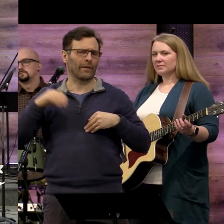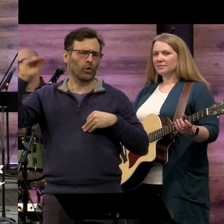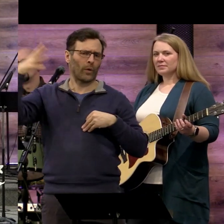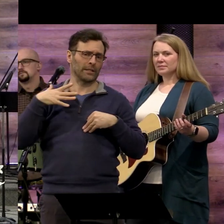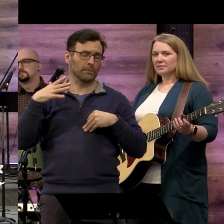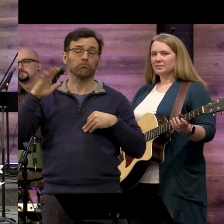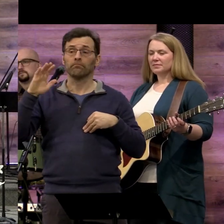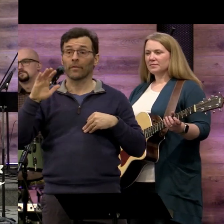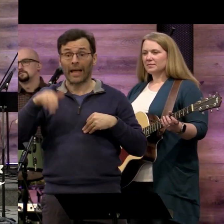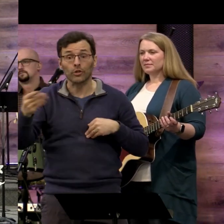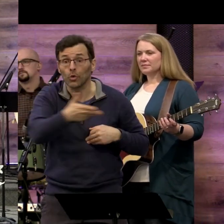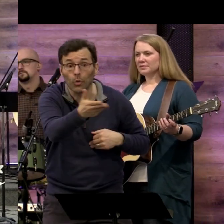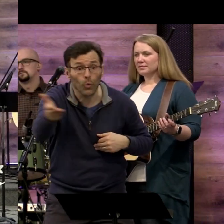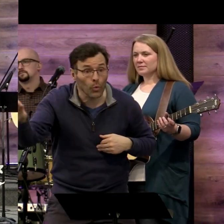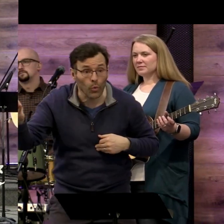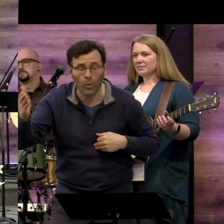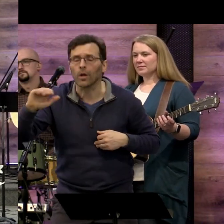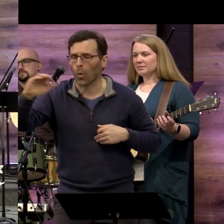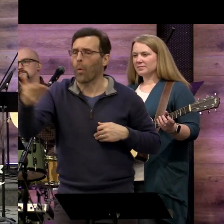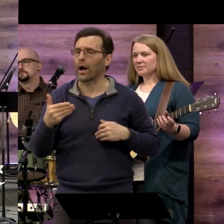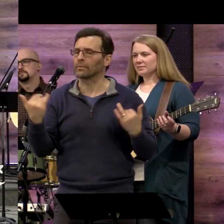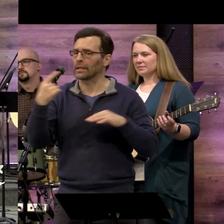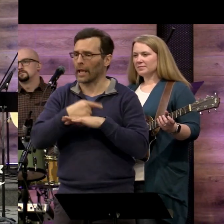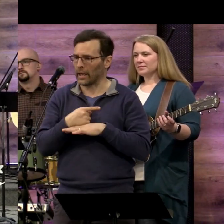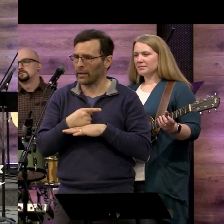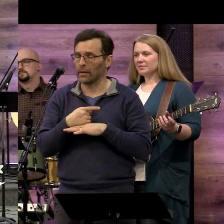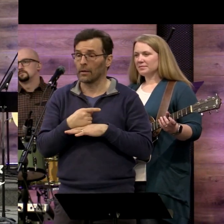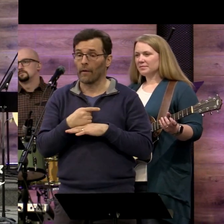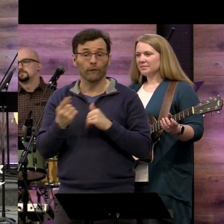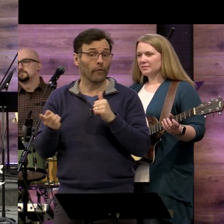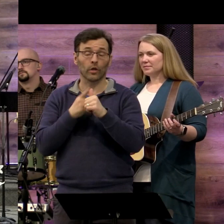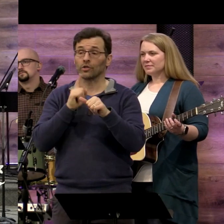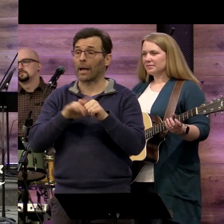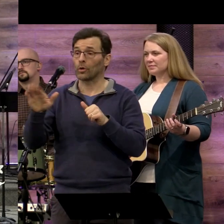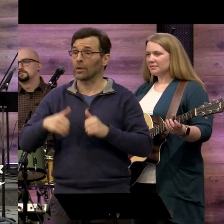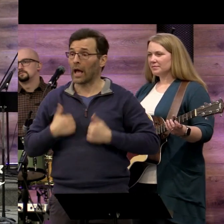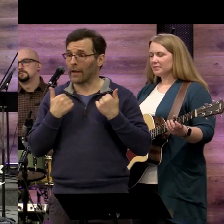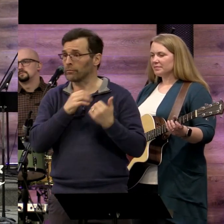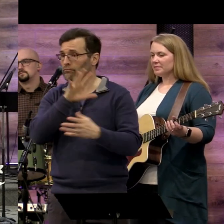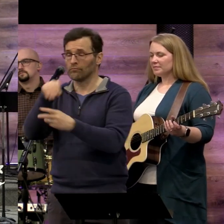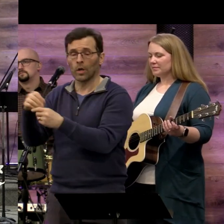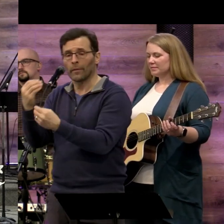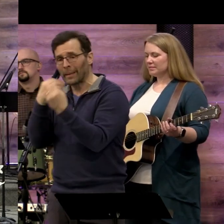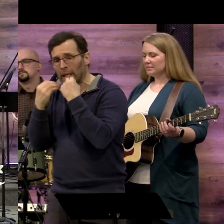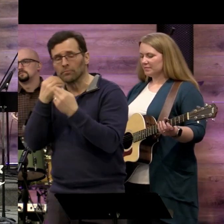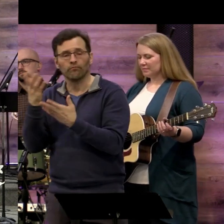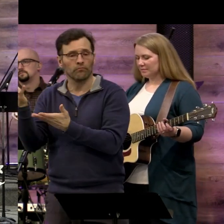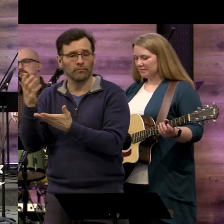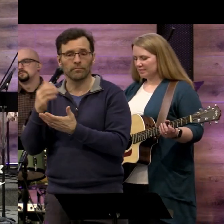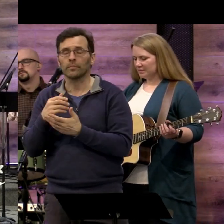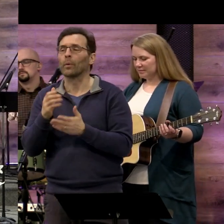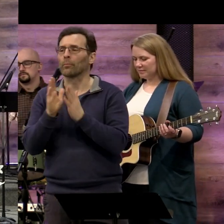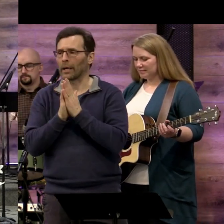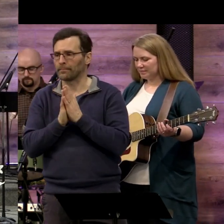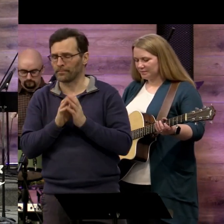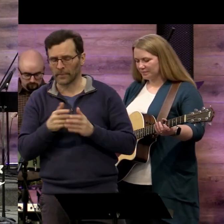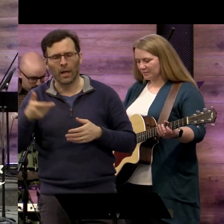you, then you are welcome today for the first time in your life to participate in this meal in faith. Let me pray.